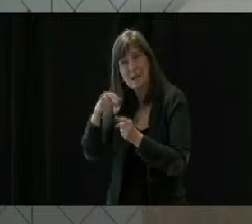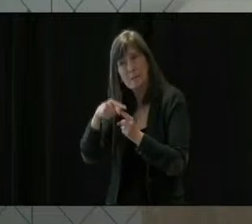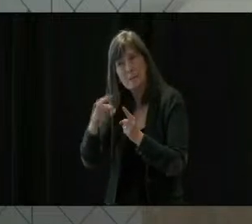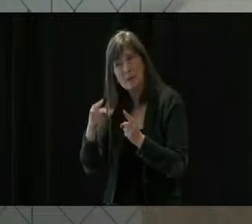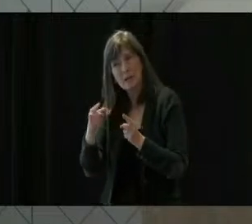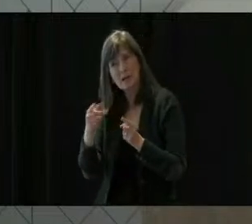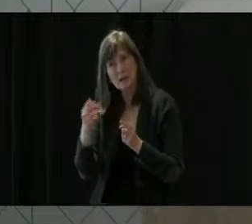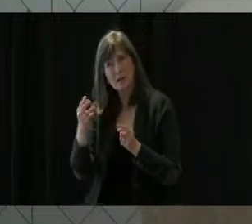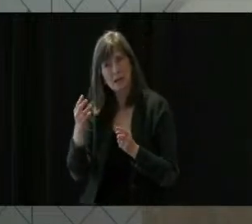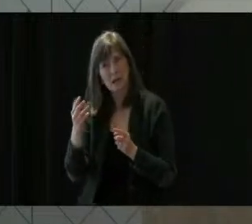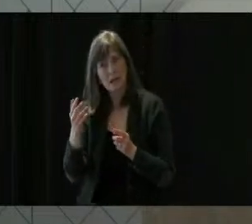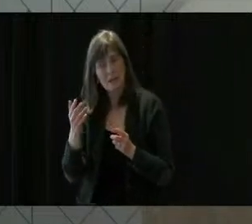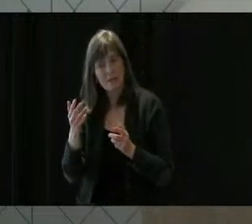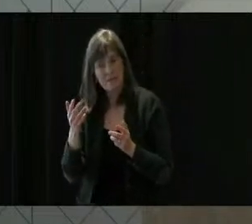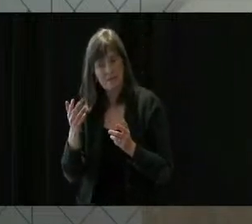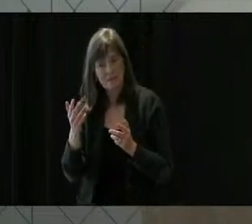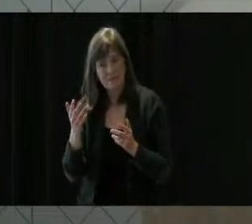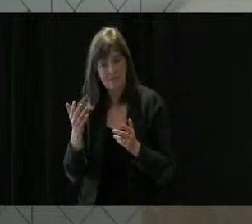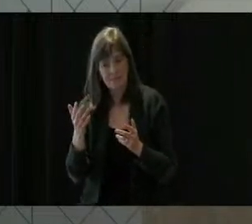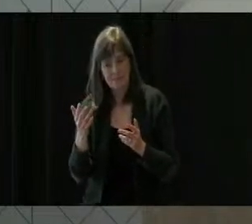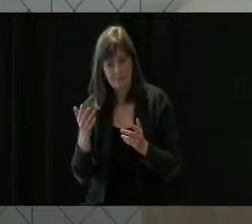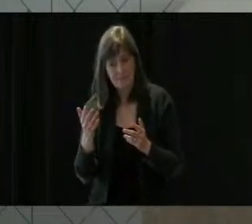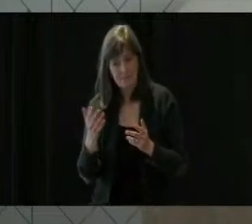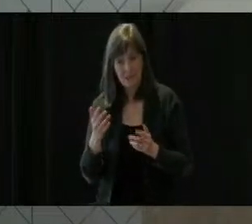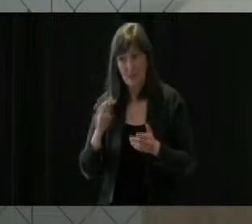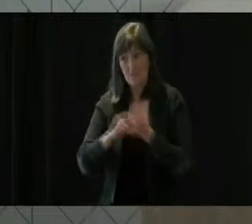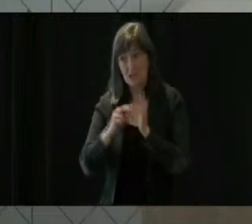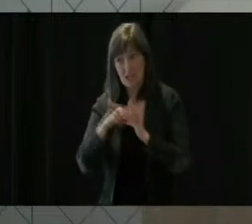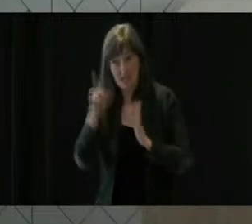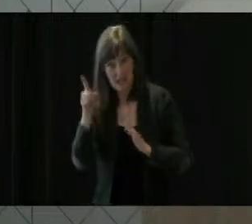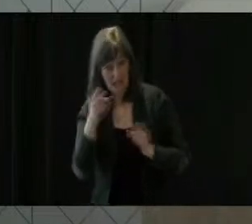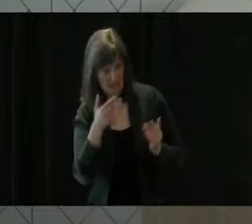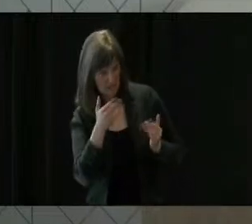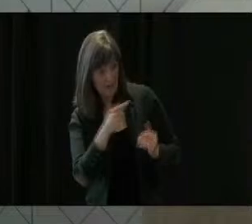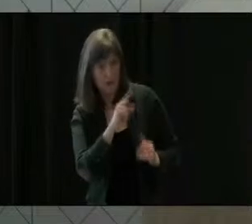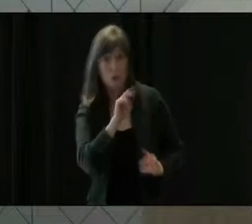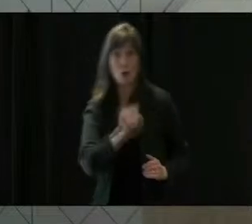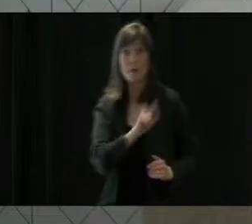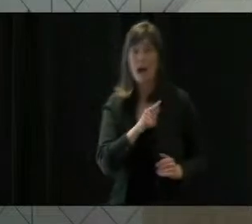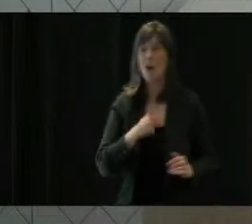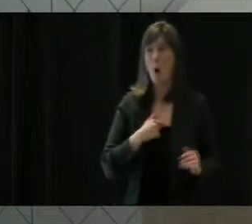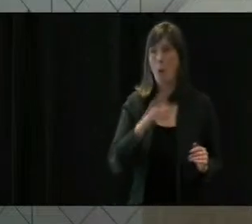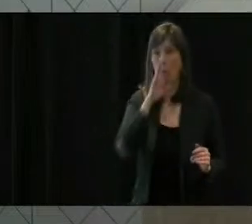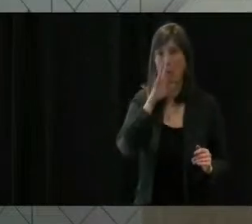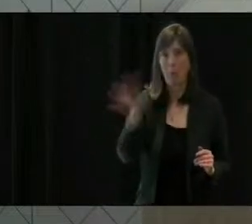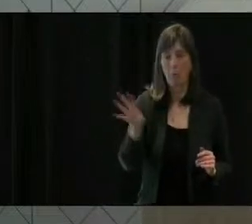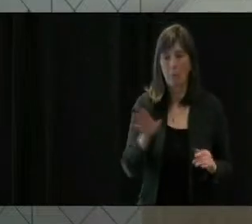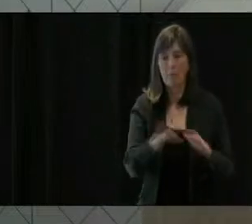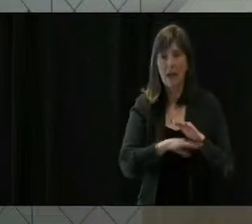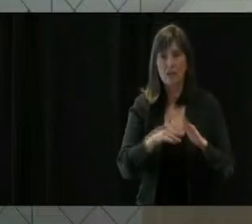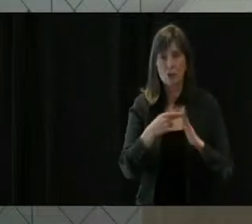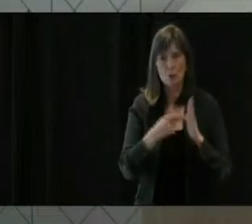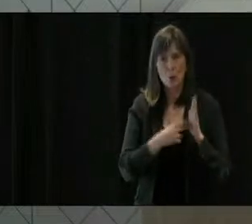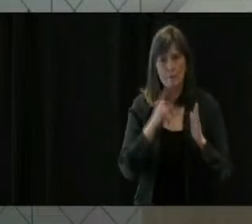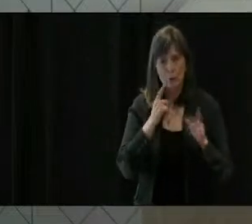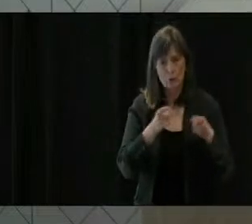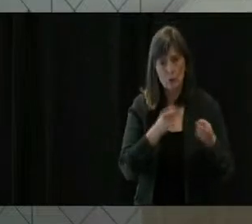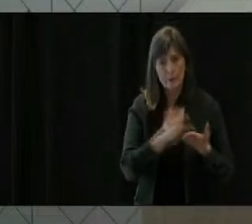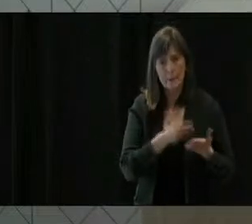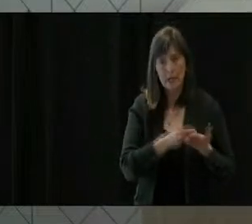that, they could ignore ordinary managerial principles